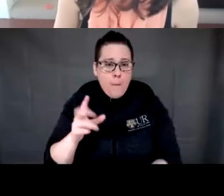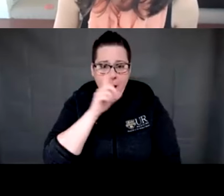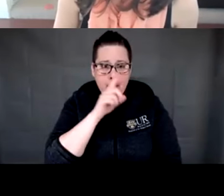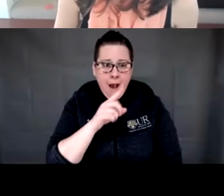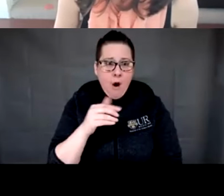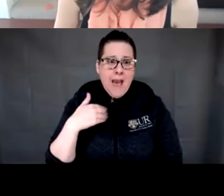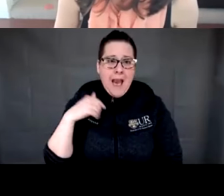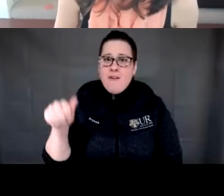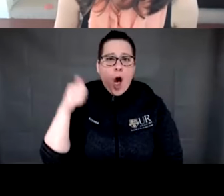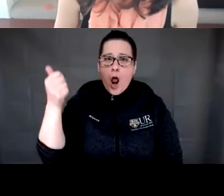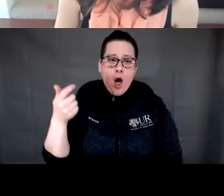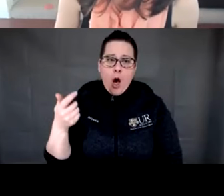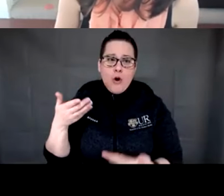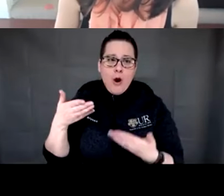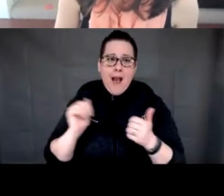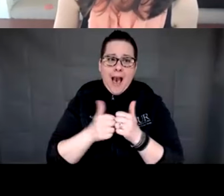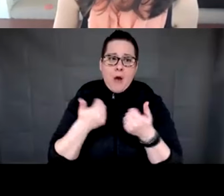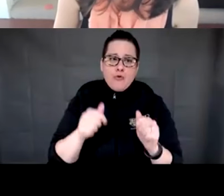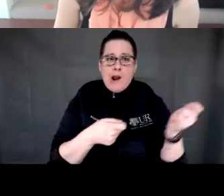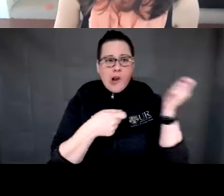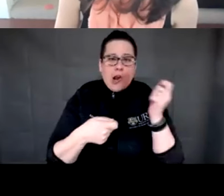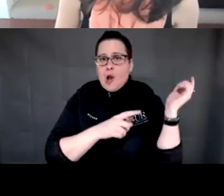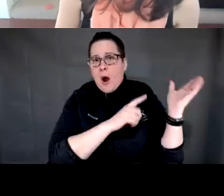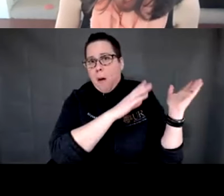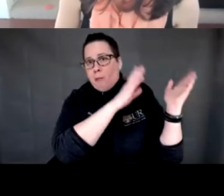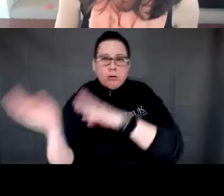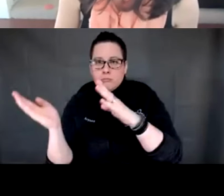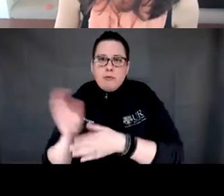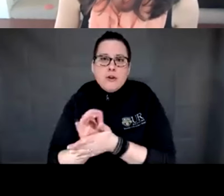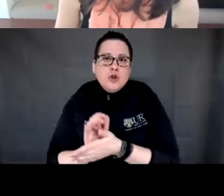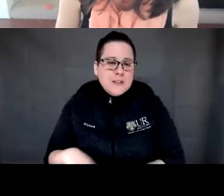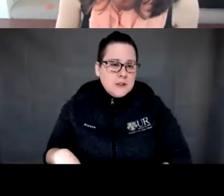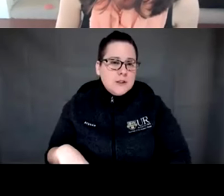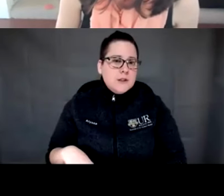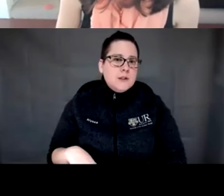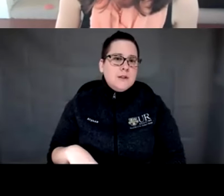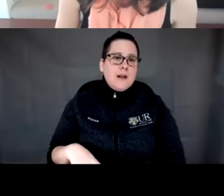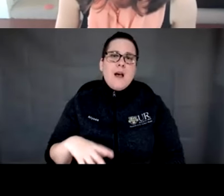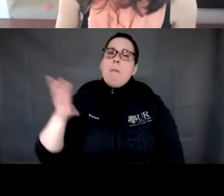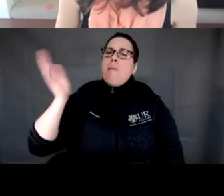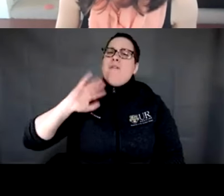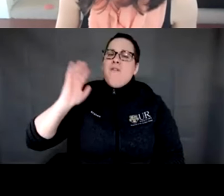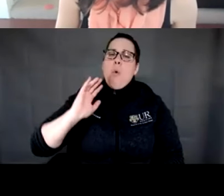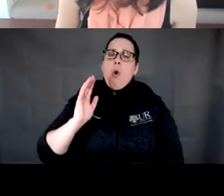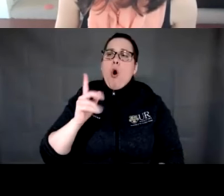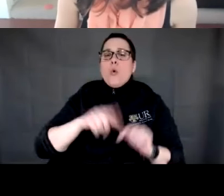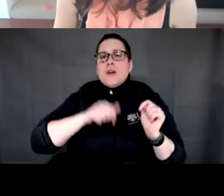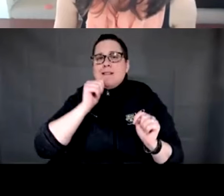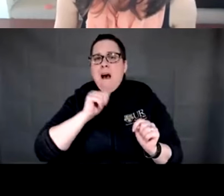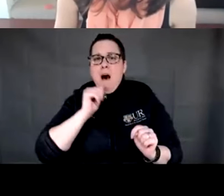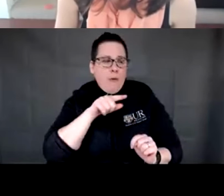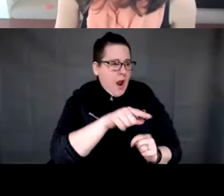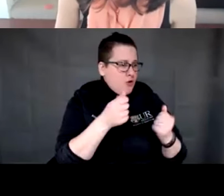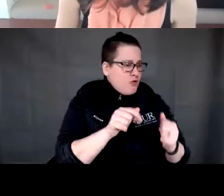fourth way altogether of trying to solve this problem. And in the past, this subject-to-subject variability was sort of intolerable because it was very